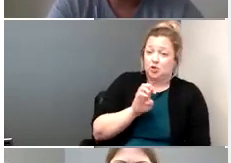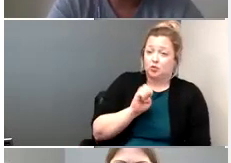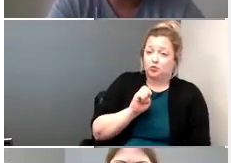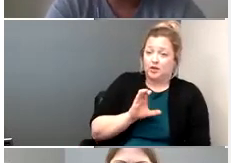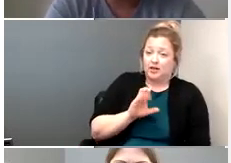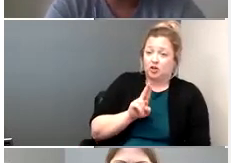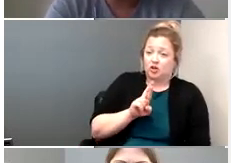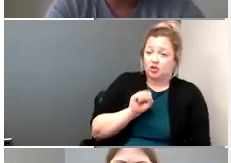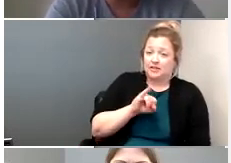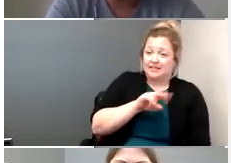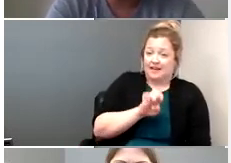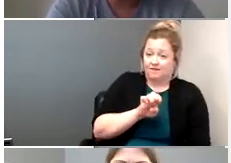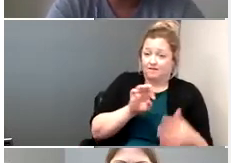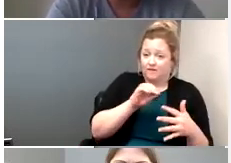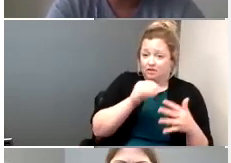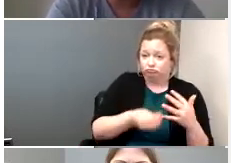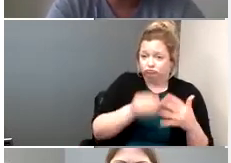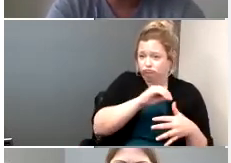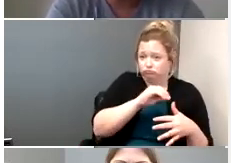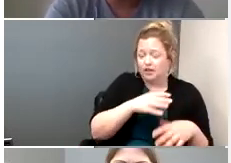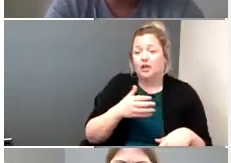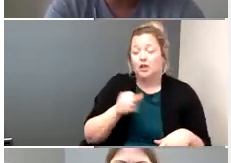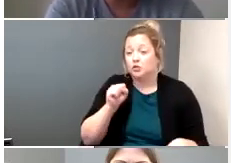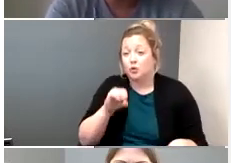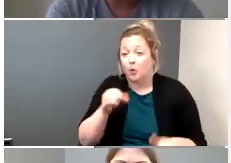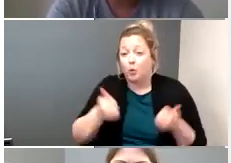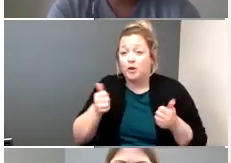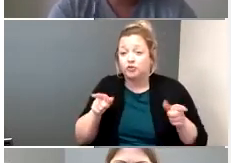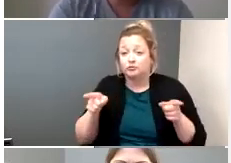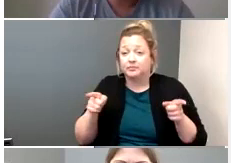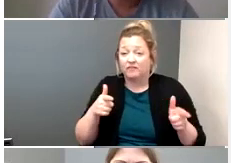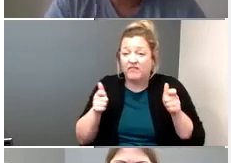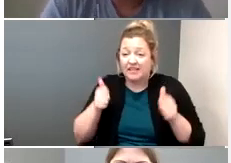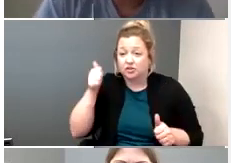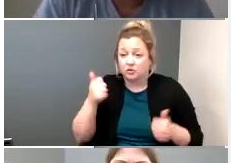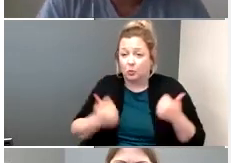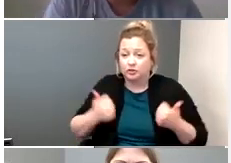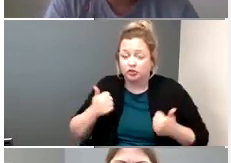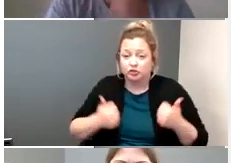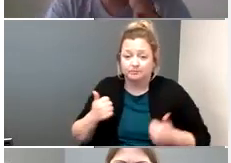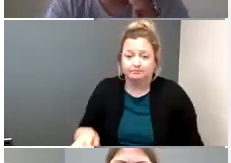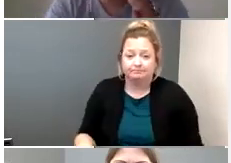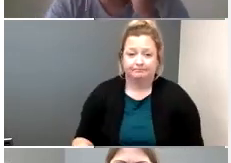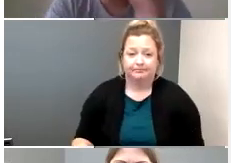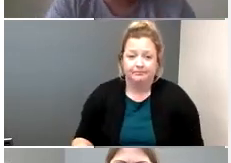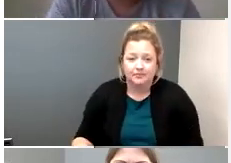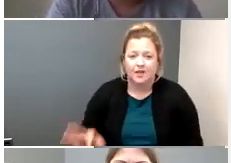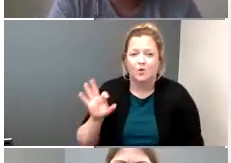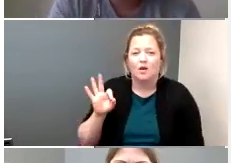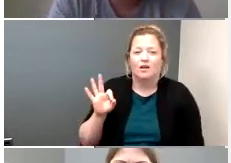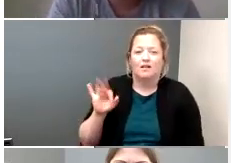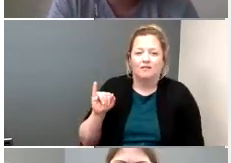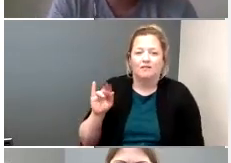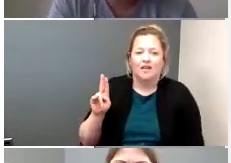n. So if you have iterative versus recursive, which one of it do you guys think would be